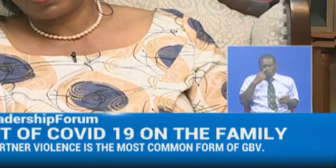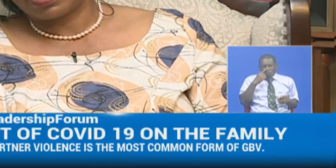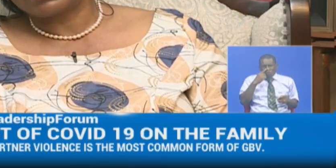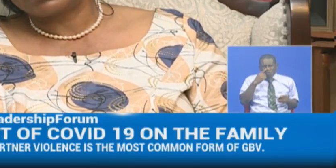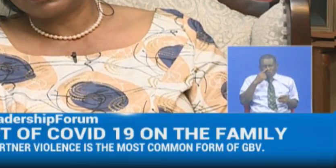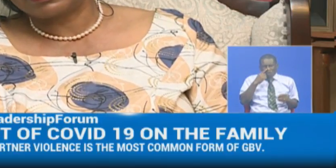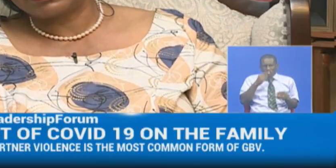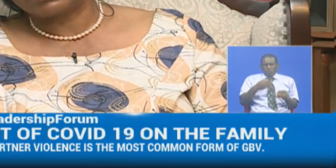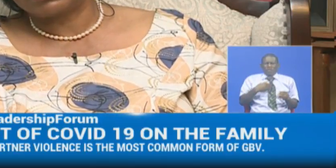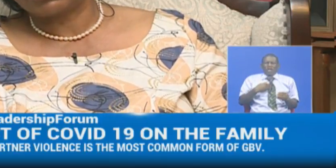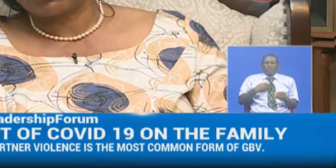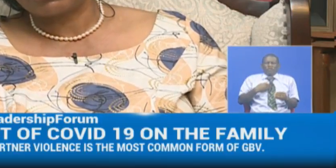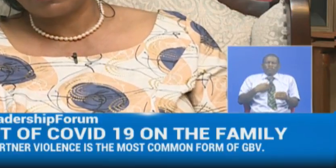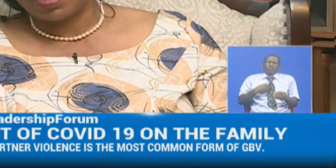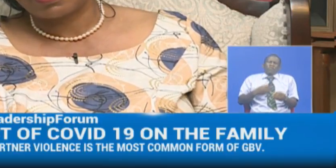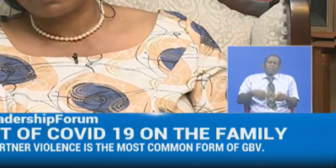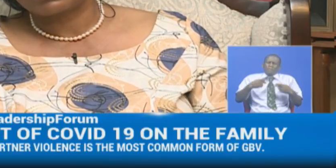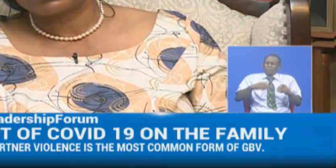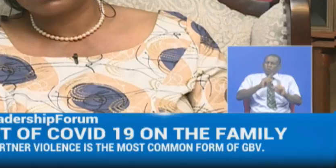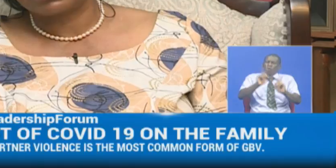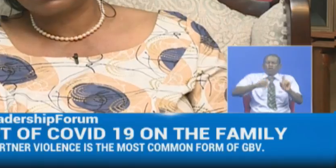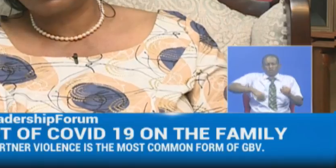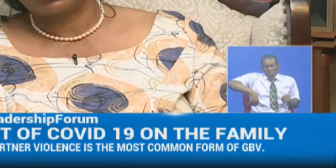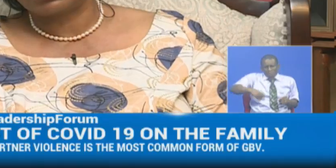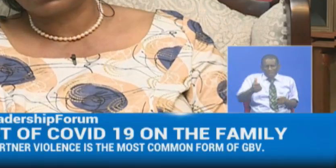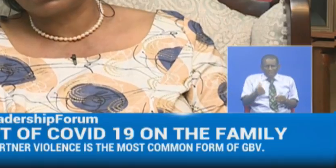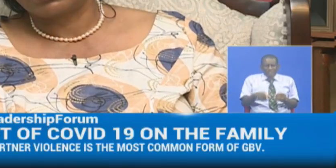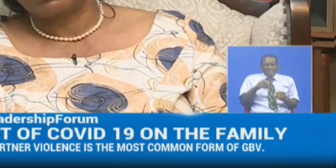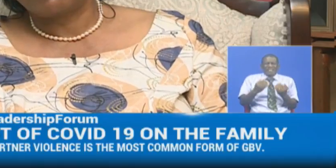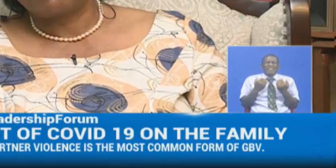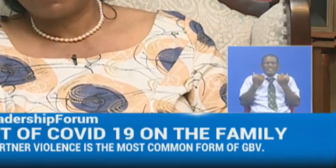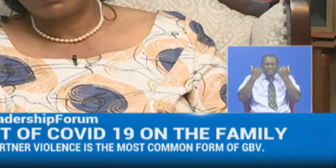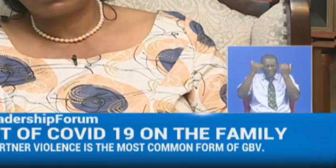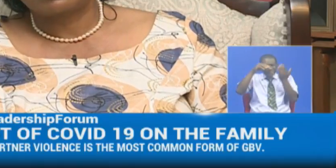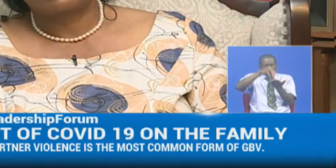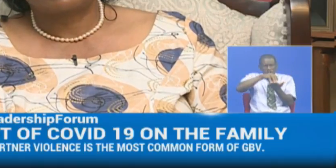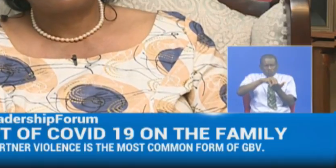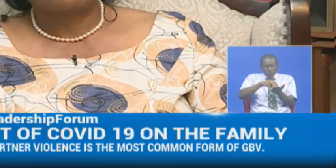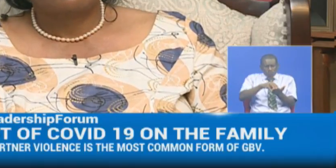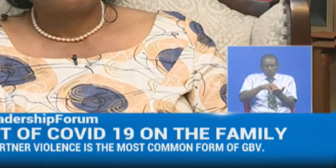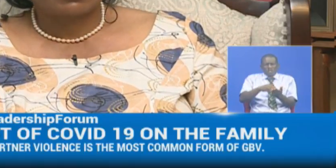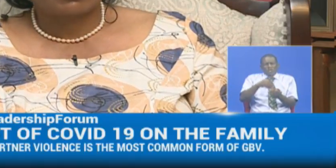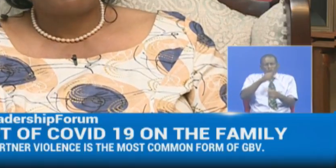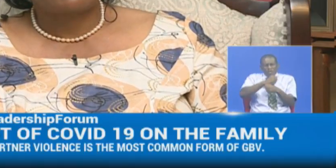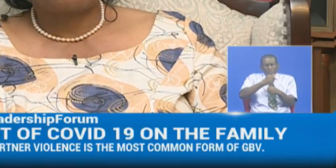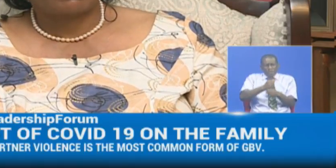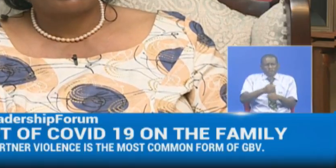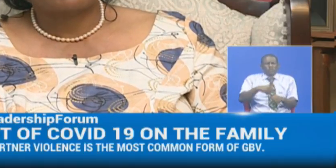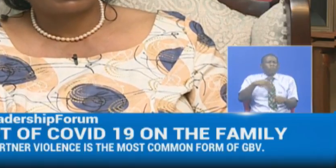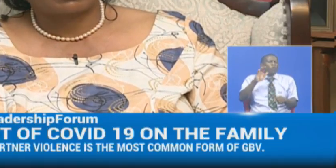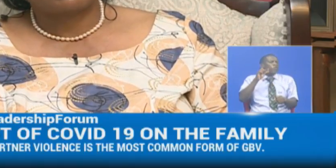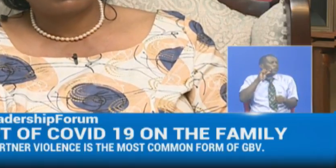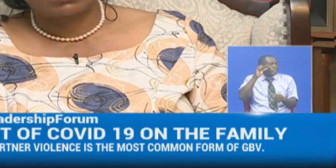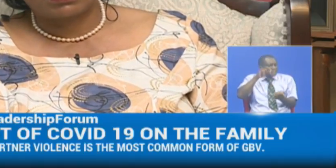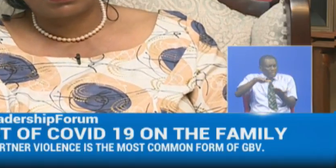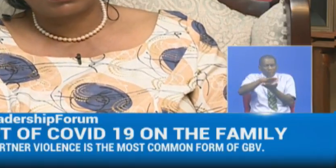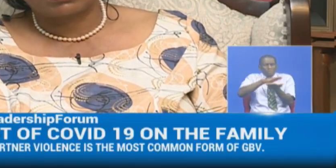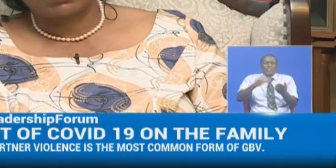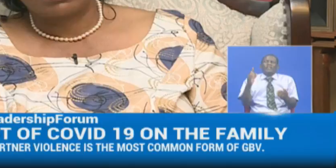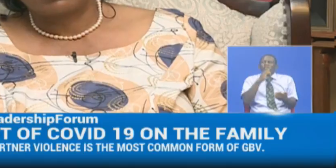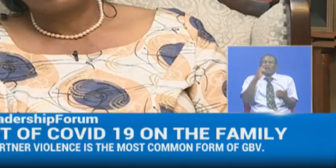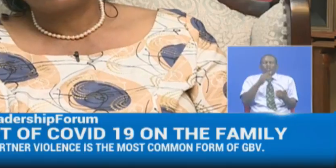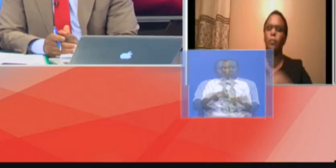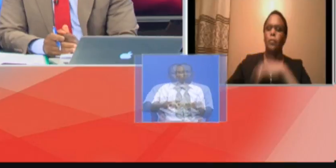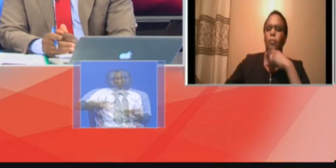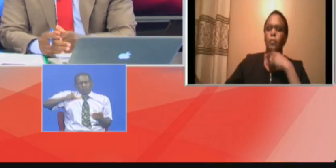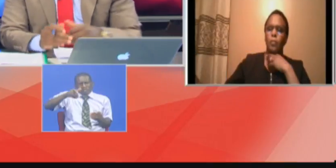unpaid work has increased. So under that stress situation, we find that gender-based violence has increased. Thank